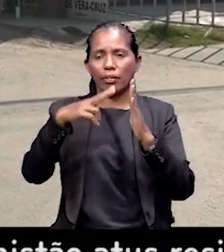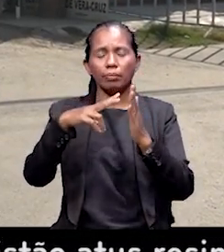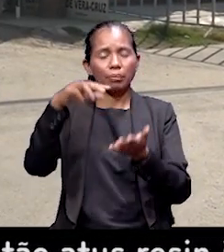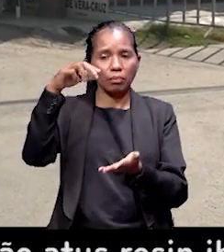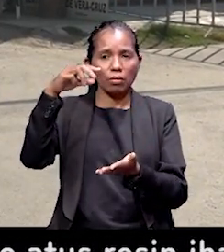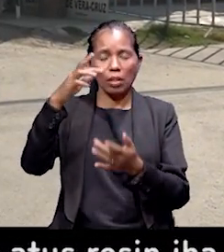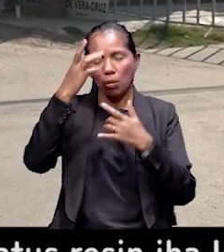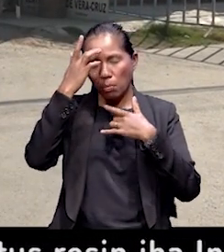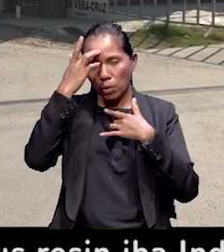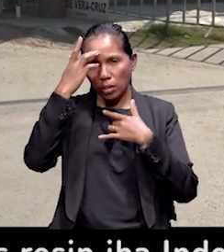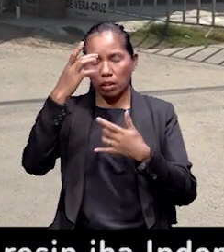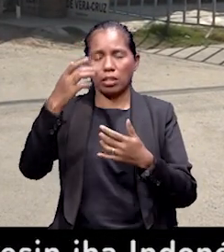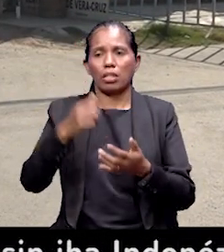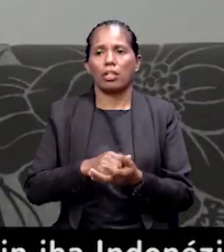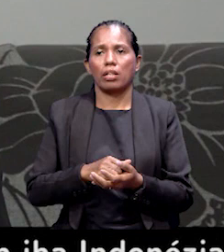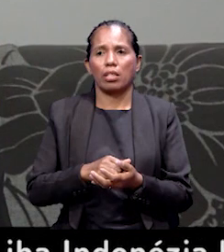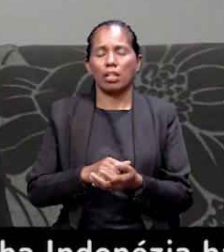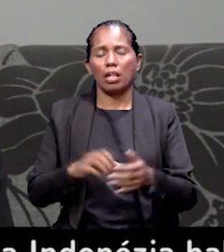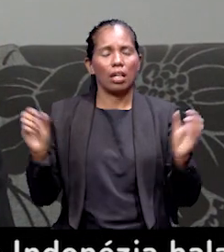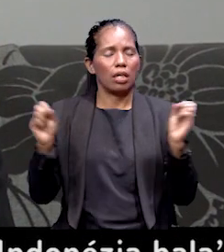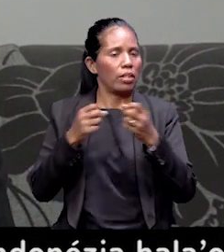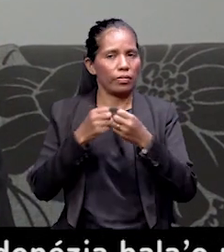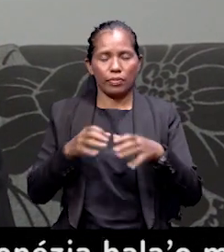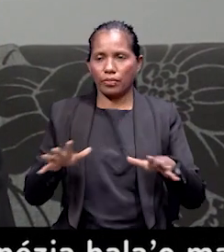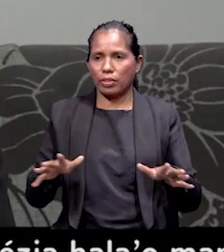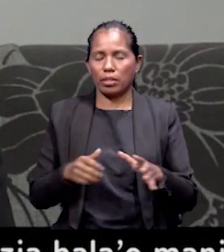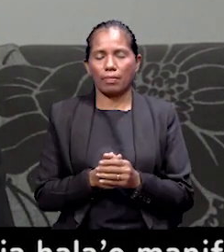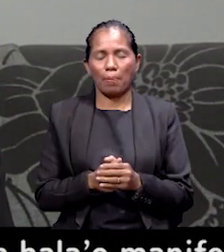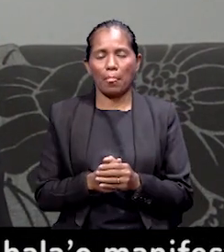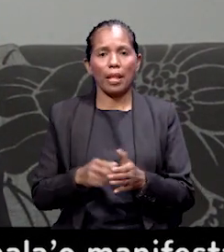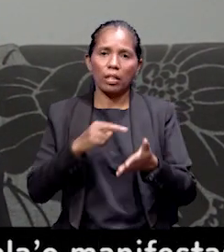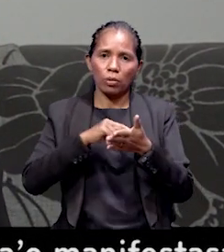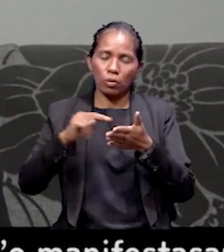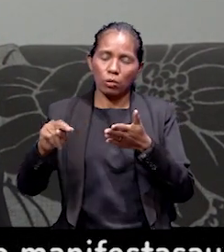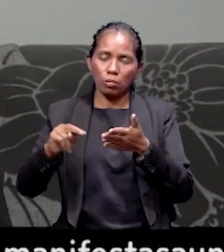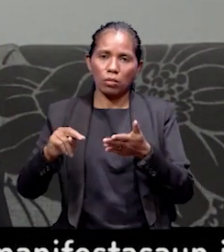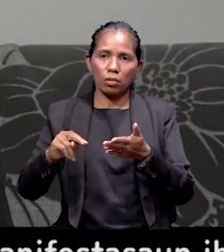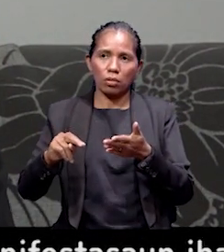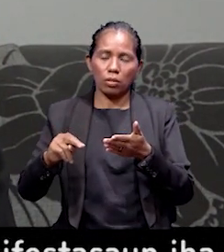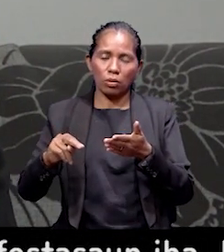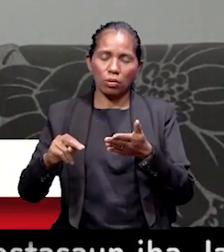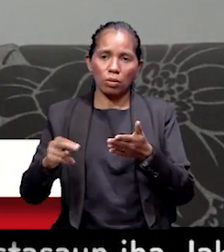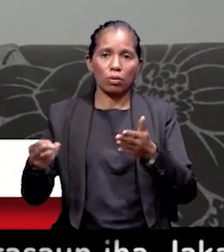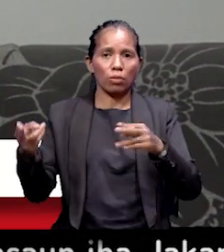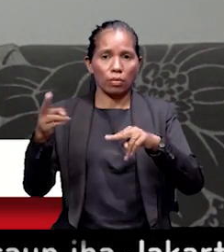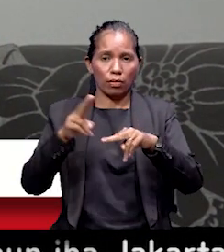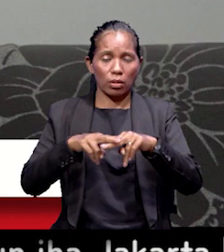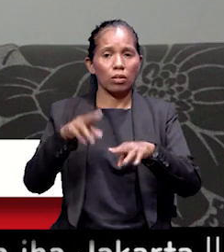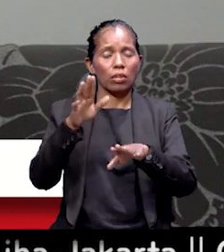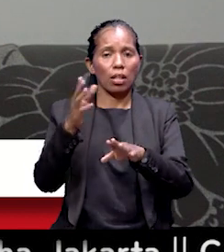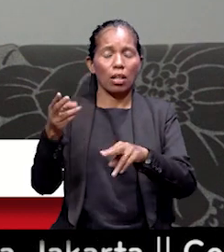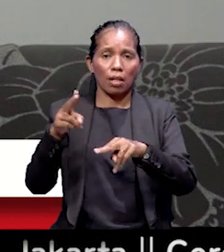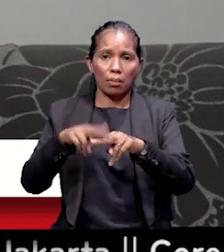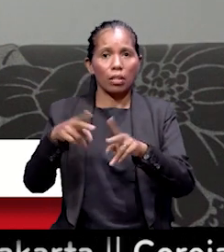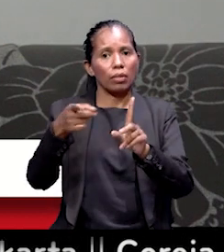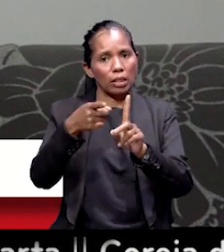moras virus nampak ke causa moras ne, i numur kasus ne maka aumenta babebeik. Agora numur